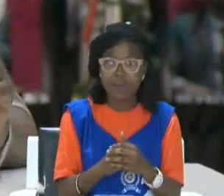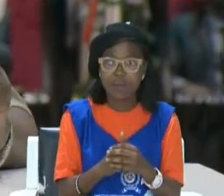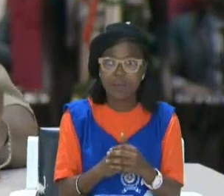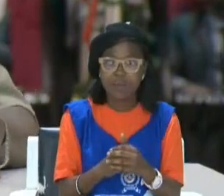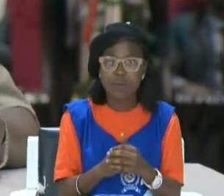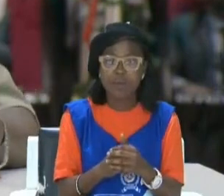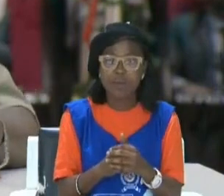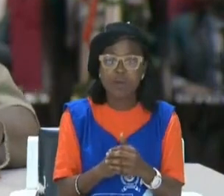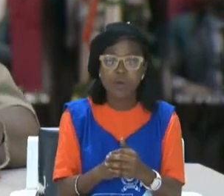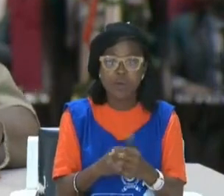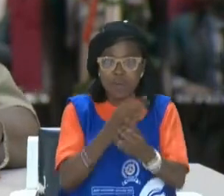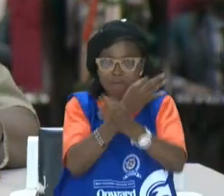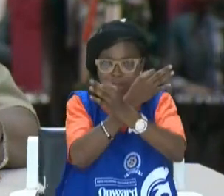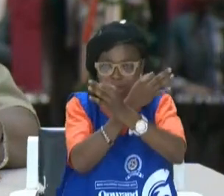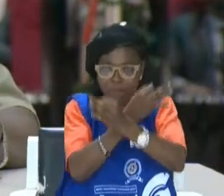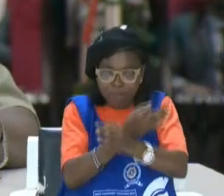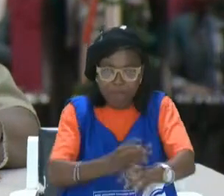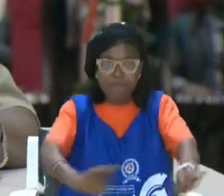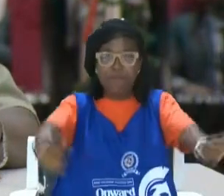loose your victims.